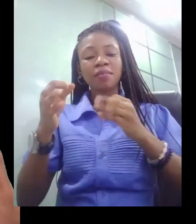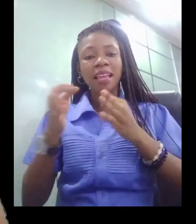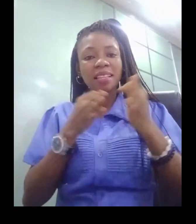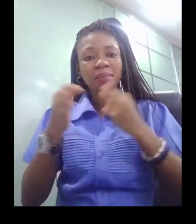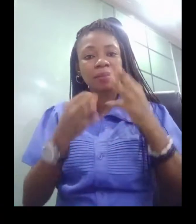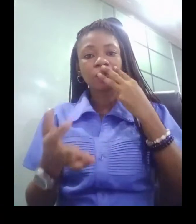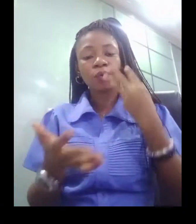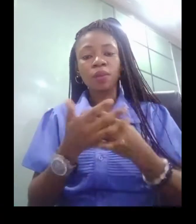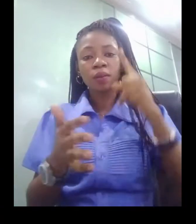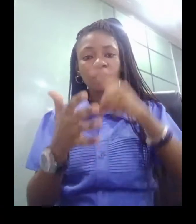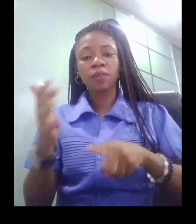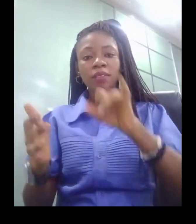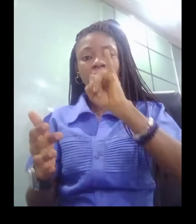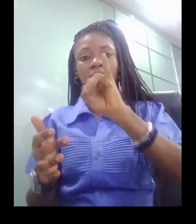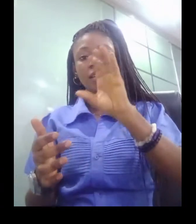Whenever you hear linguists say